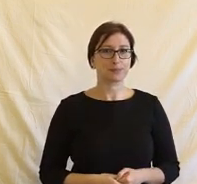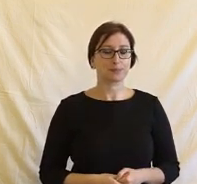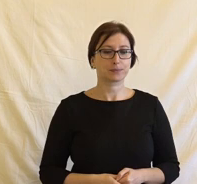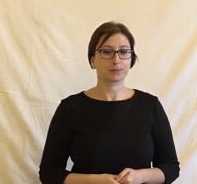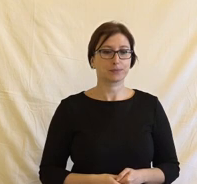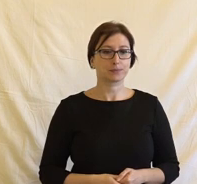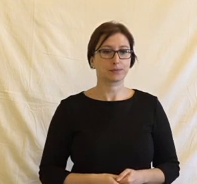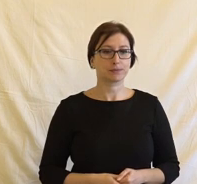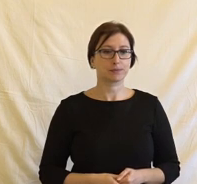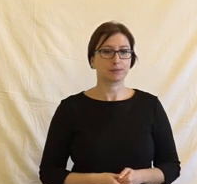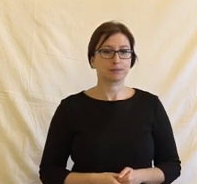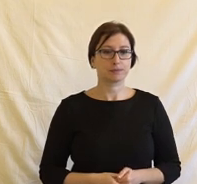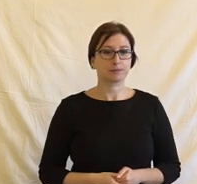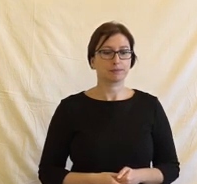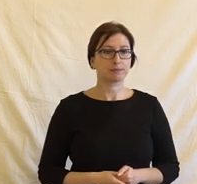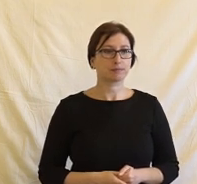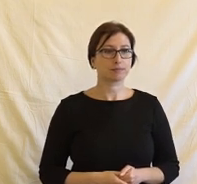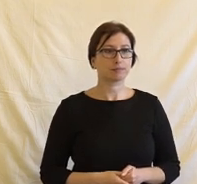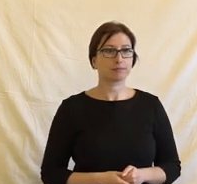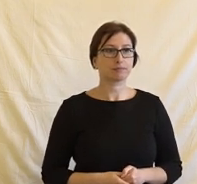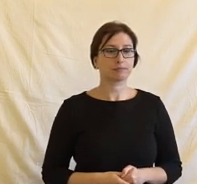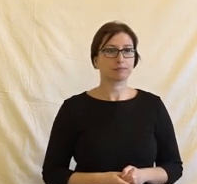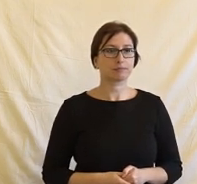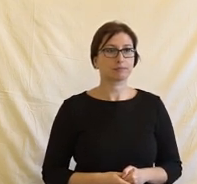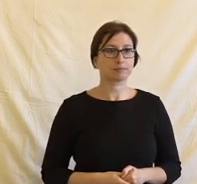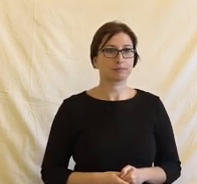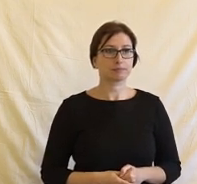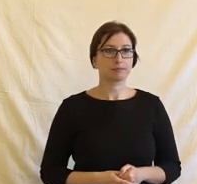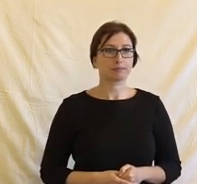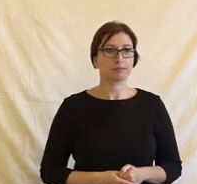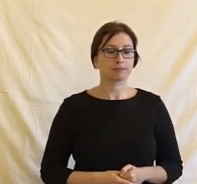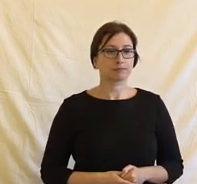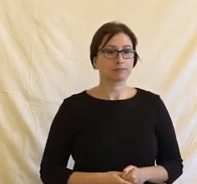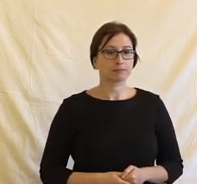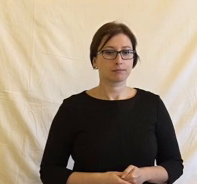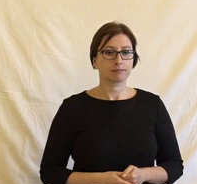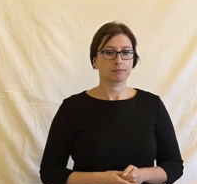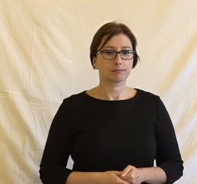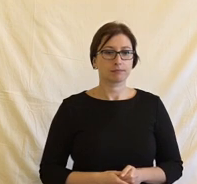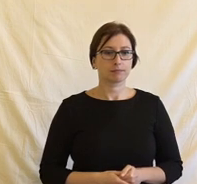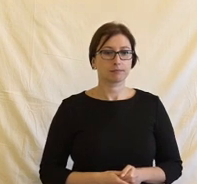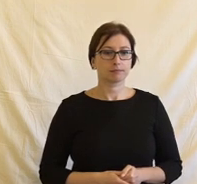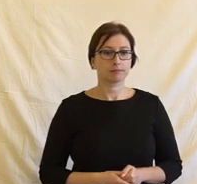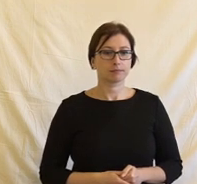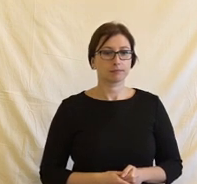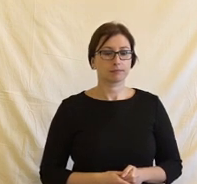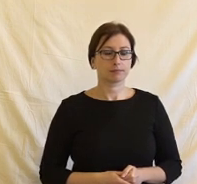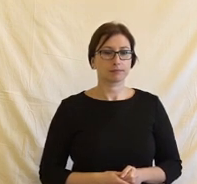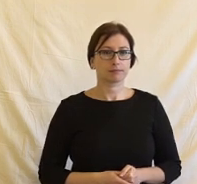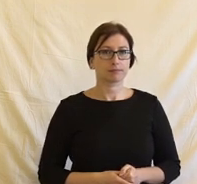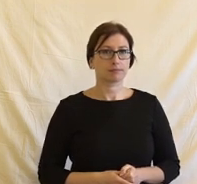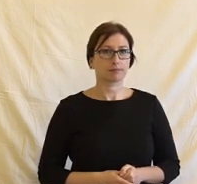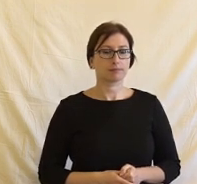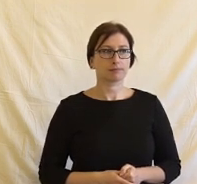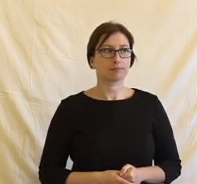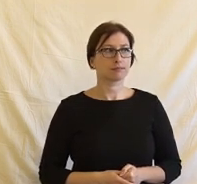so what's on the screen right now is a cutout from a digital newspaper in Norway that's talking about a hairdressing